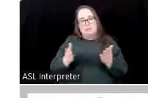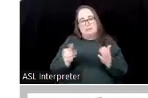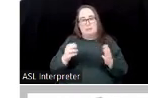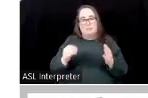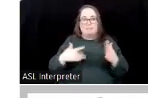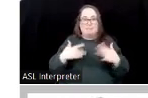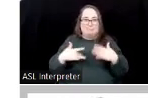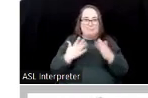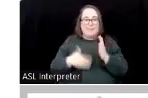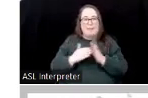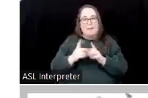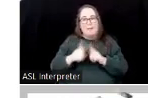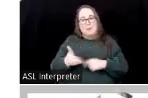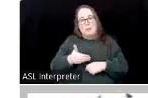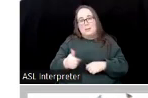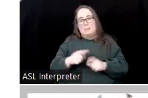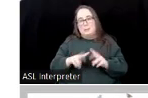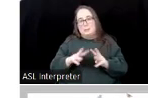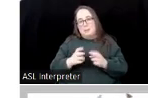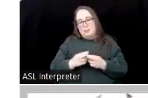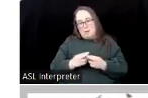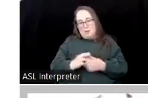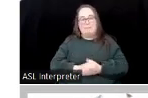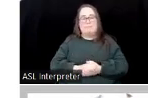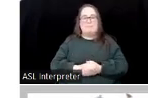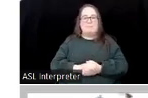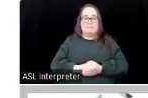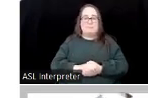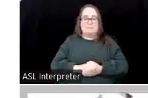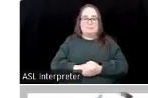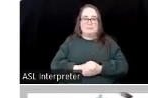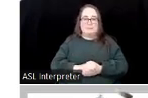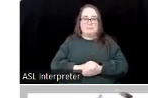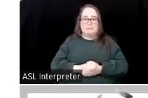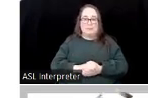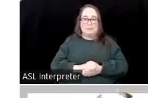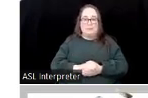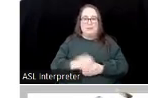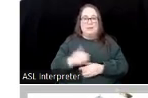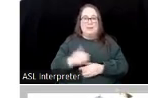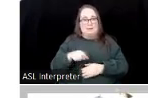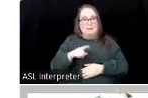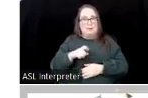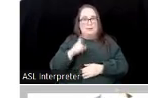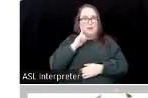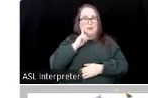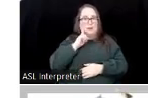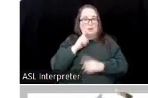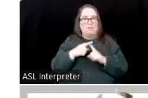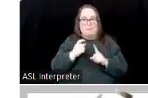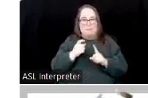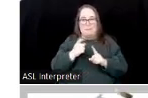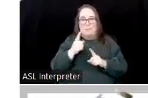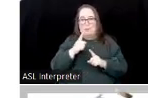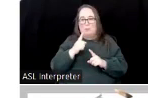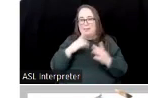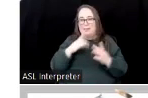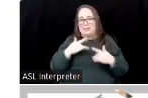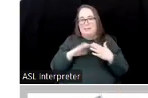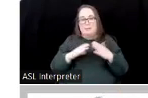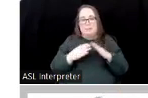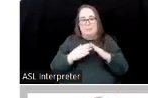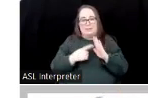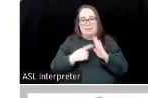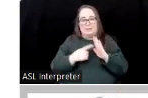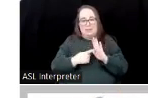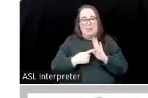excited again to welcome you to this webinar and to have you hear from one really exciting community example, as